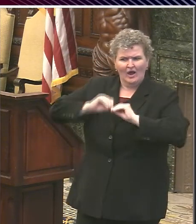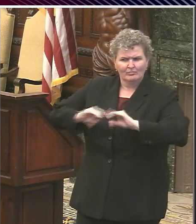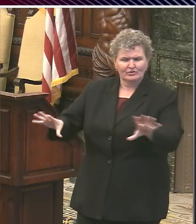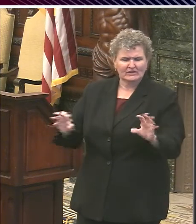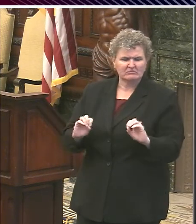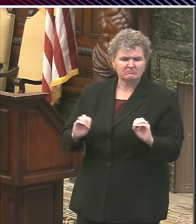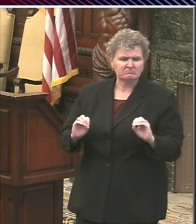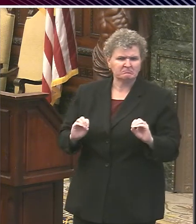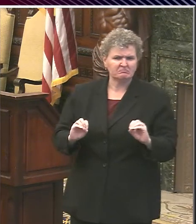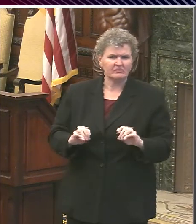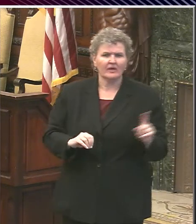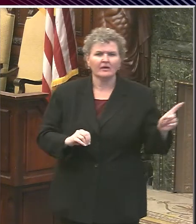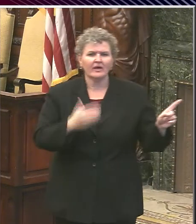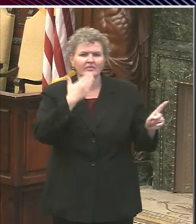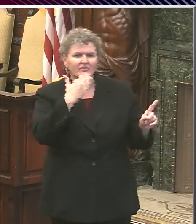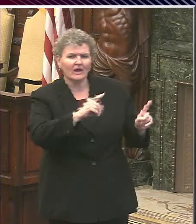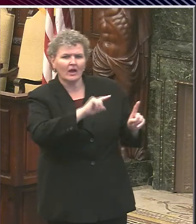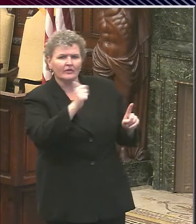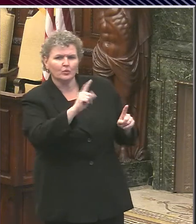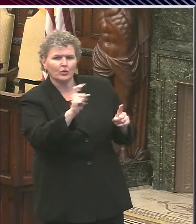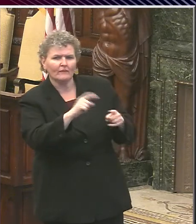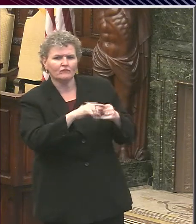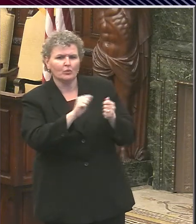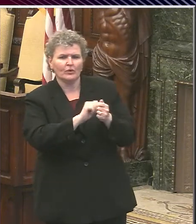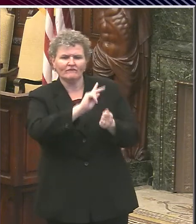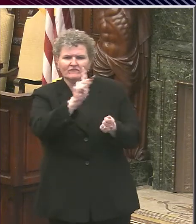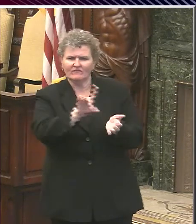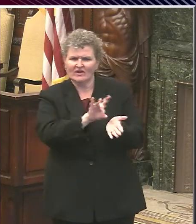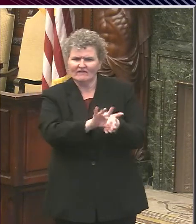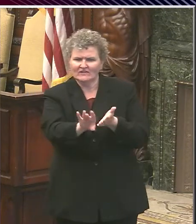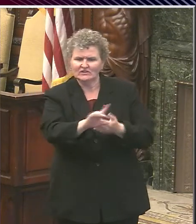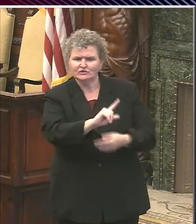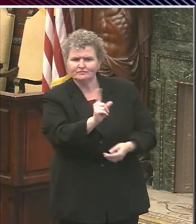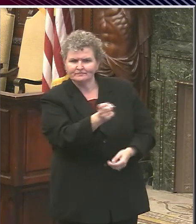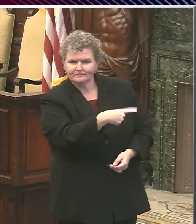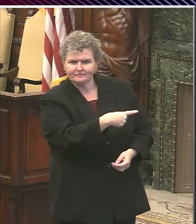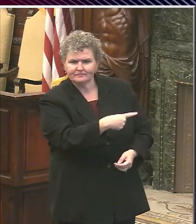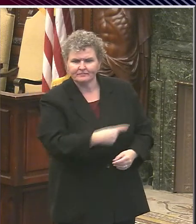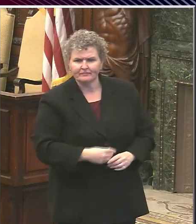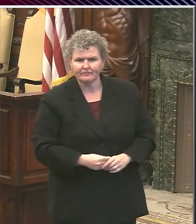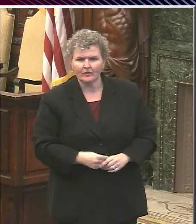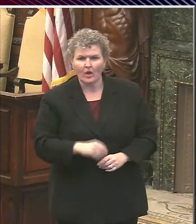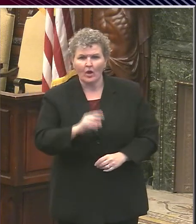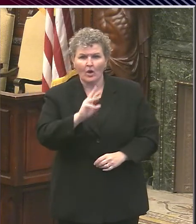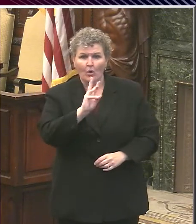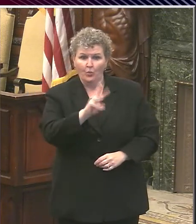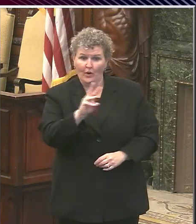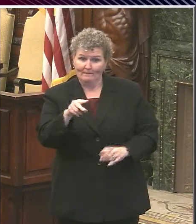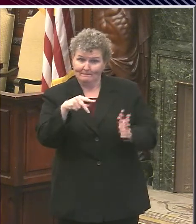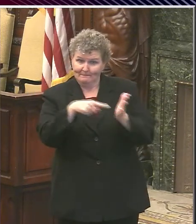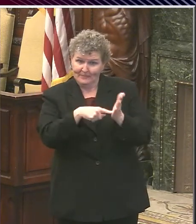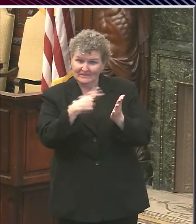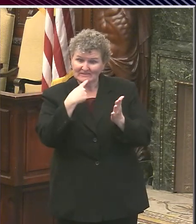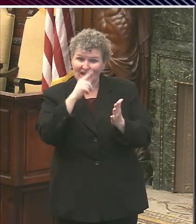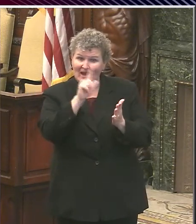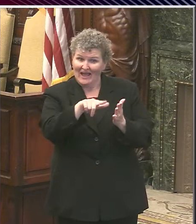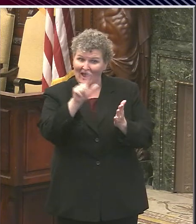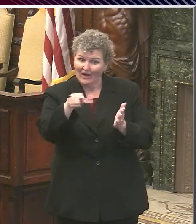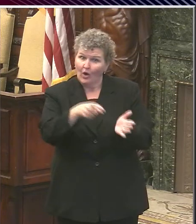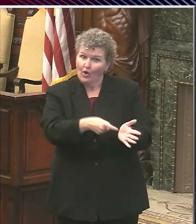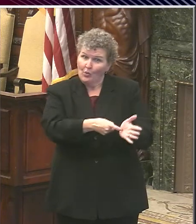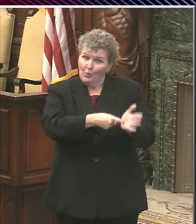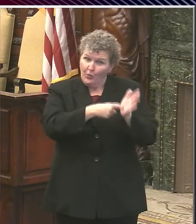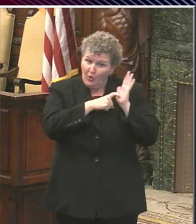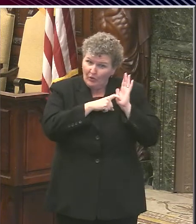for the Philadelphia eviction, around eviction diversion. The website says that landlords are required to